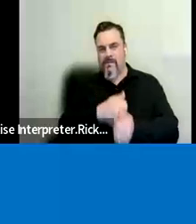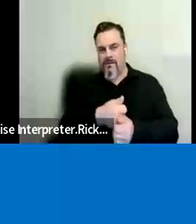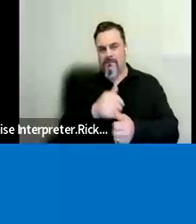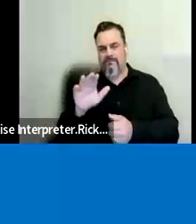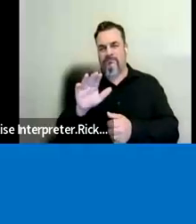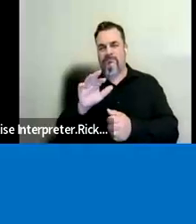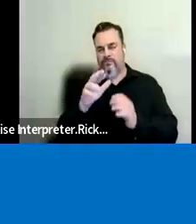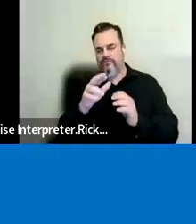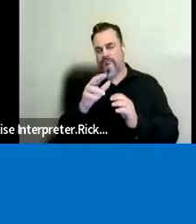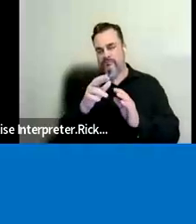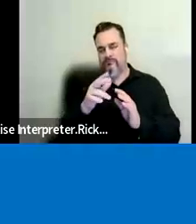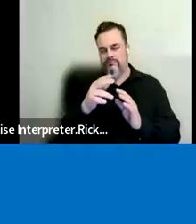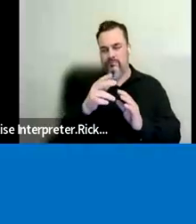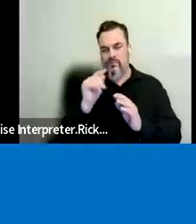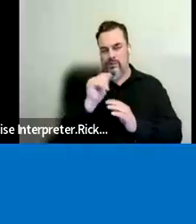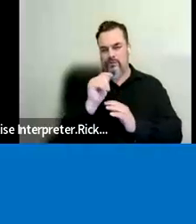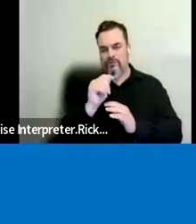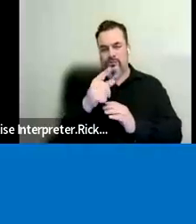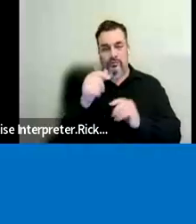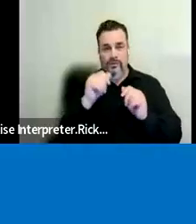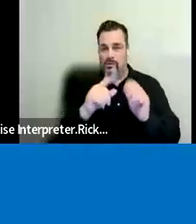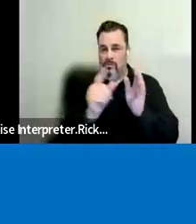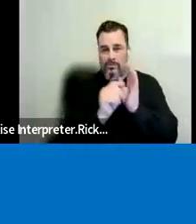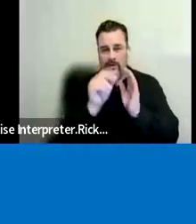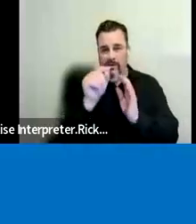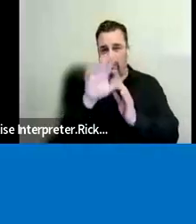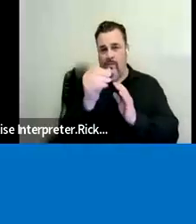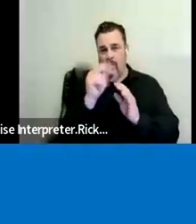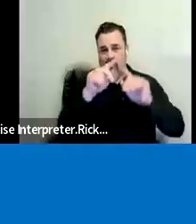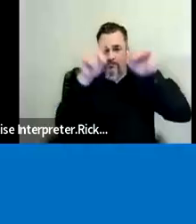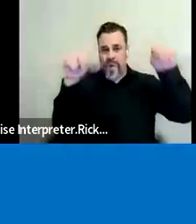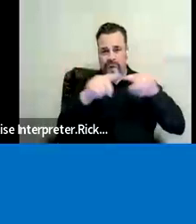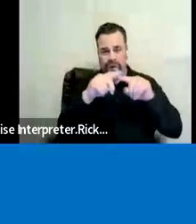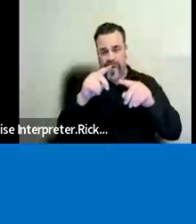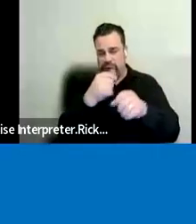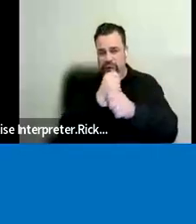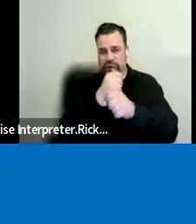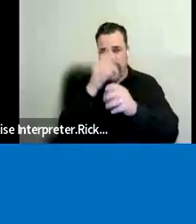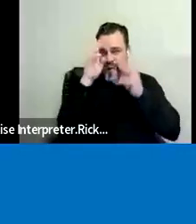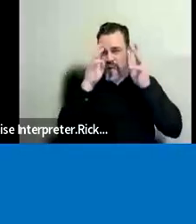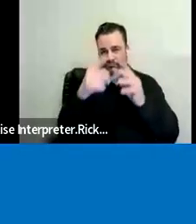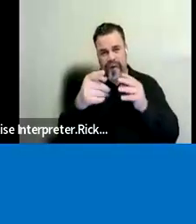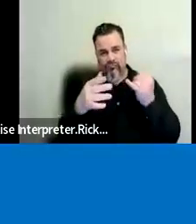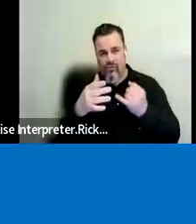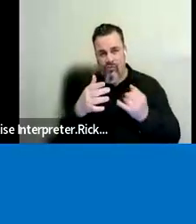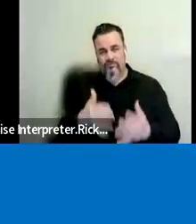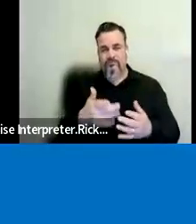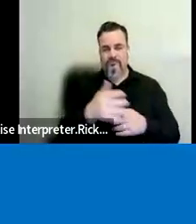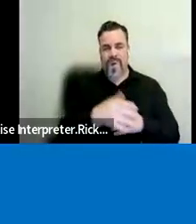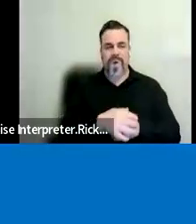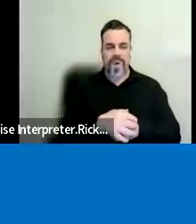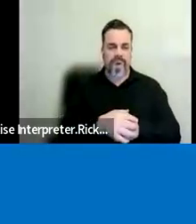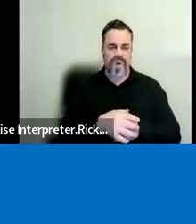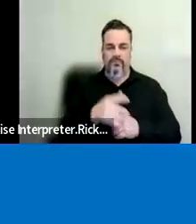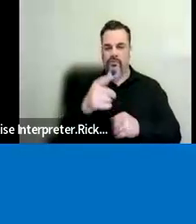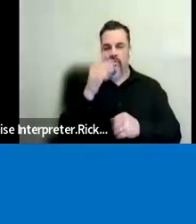restrooms. And you can print out your own signage. Get creative, you're artists. You